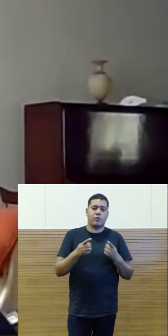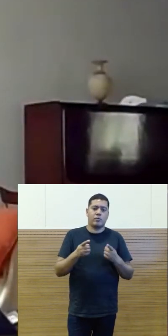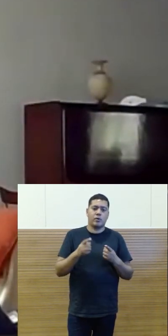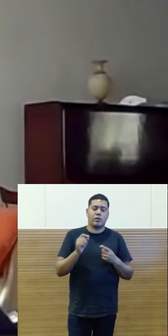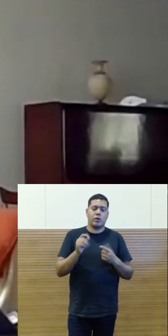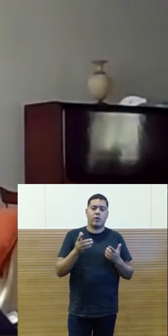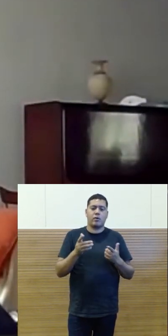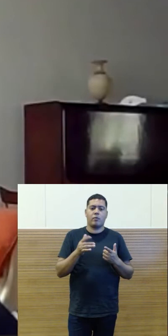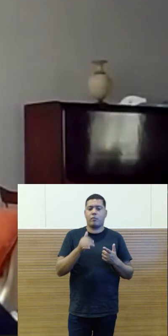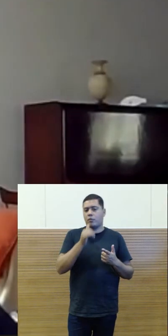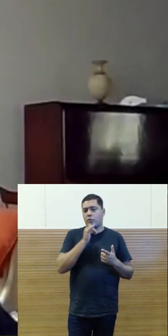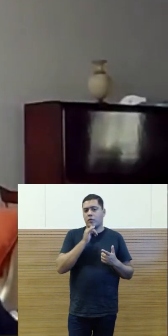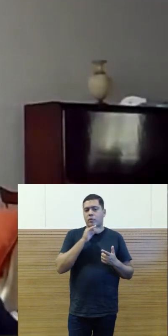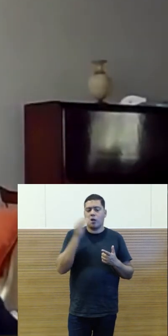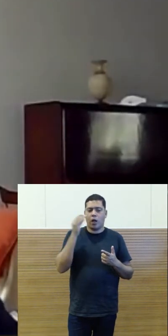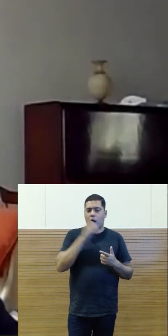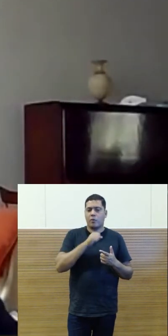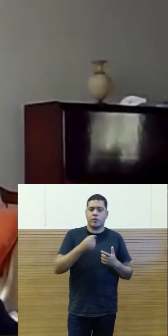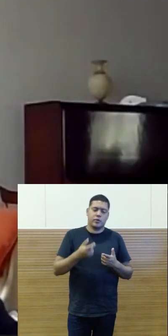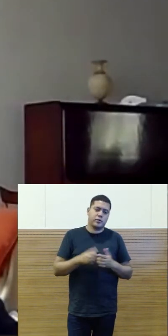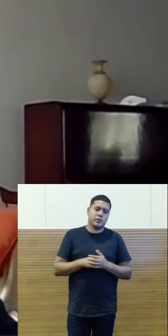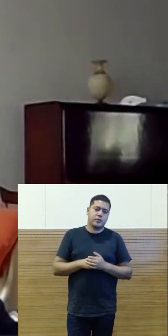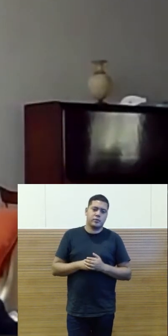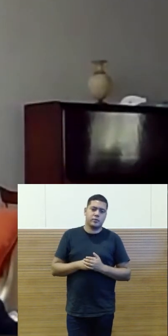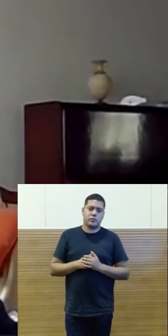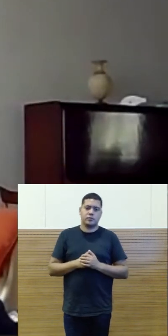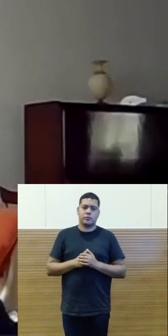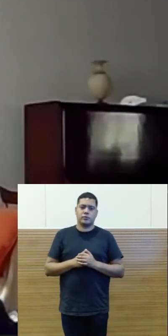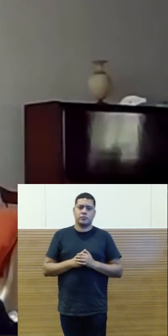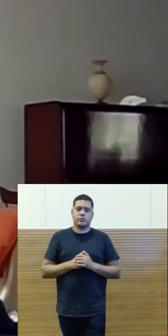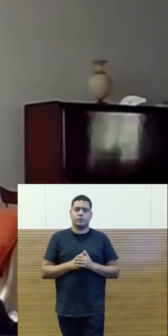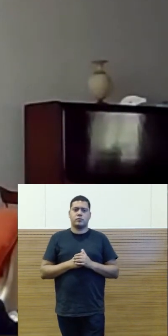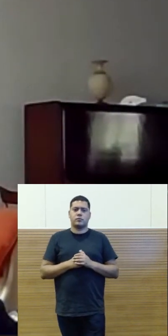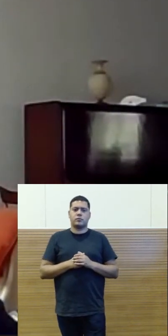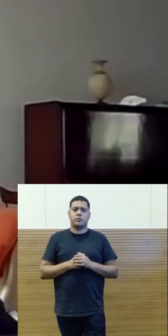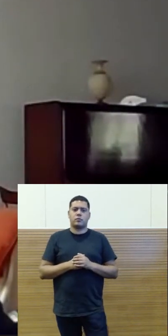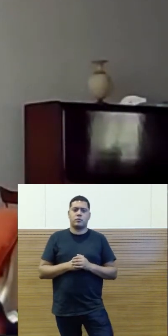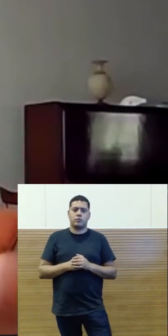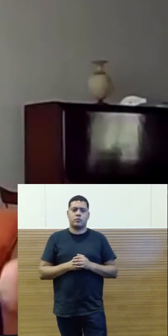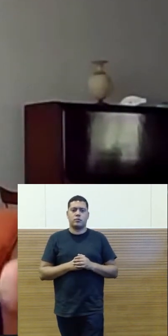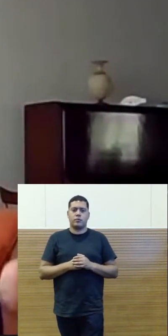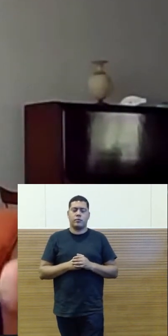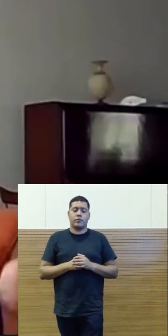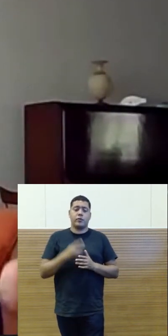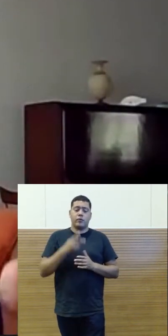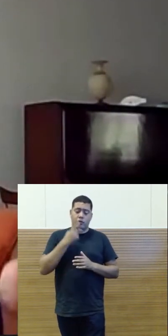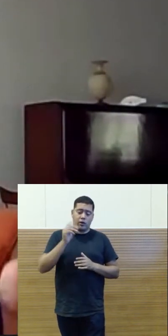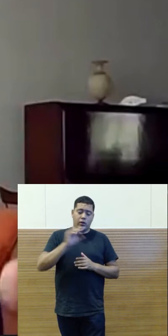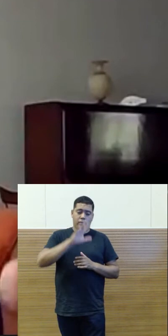With regards to the evidences, just briefly,